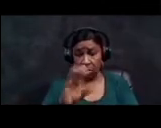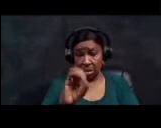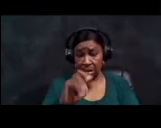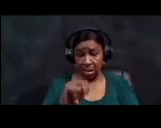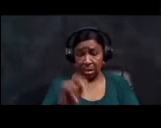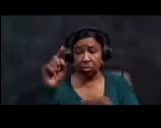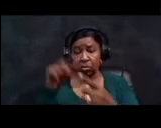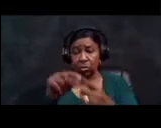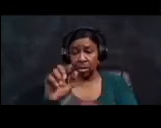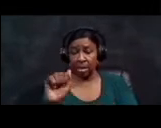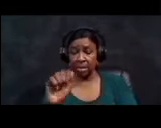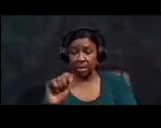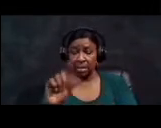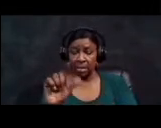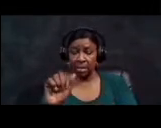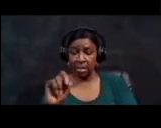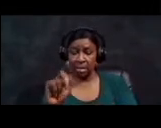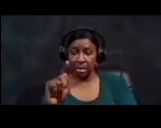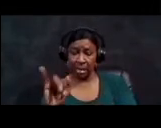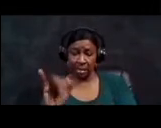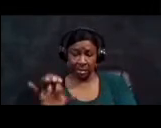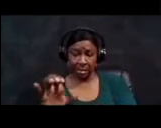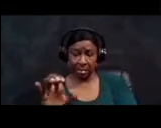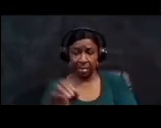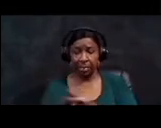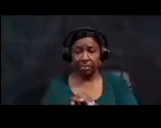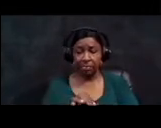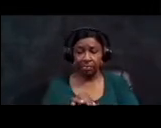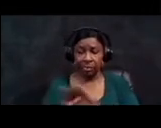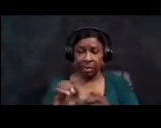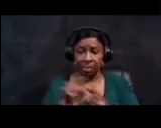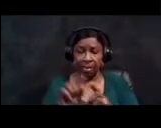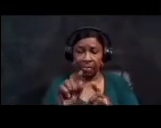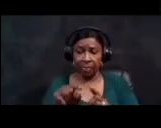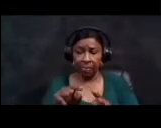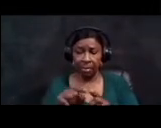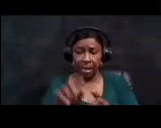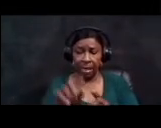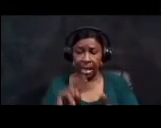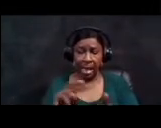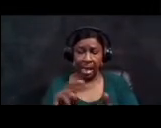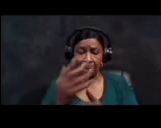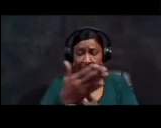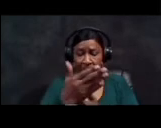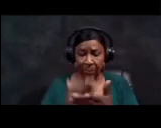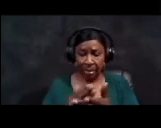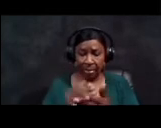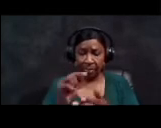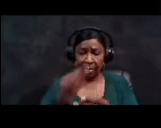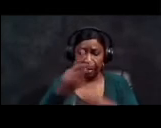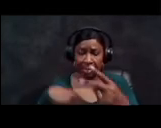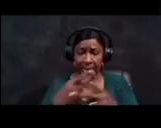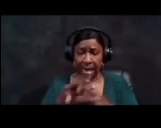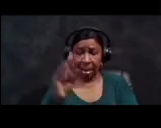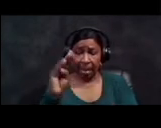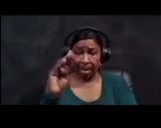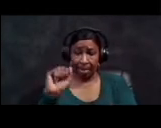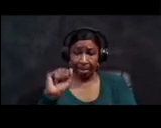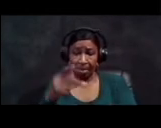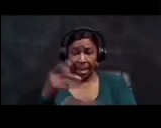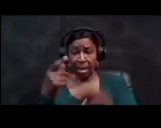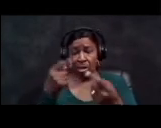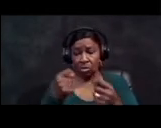nonsensical, but the spectacular aspect of this kind of map tried